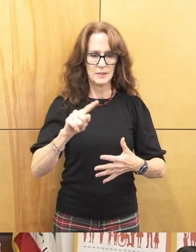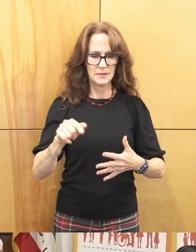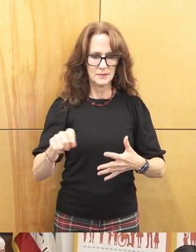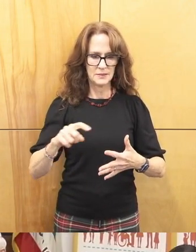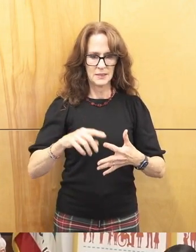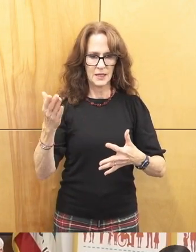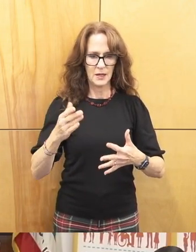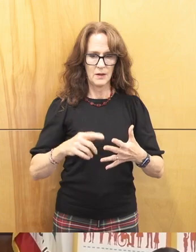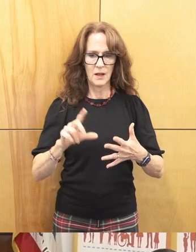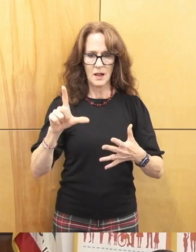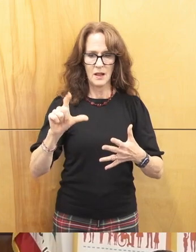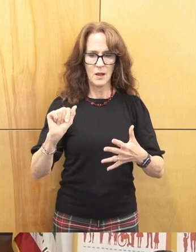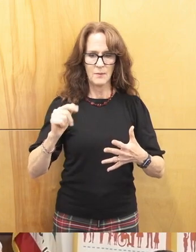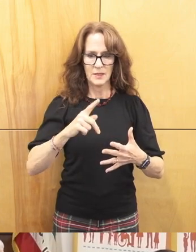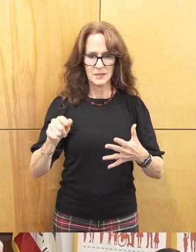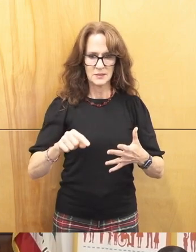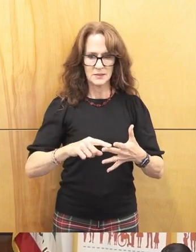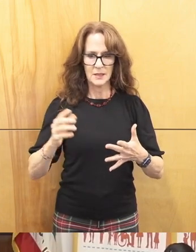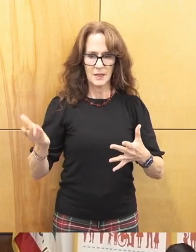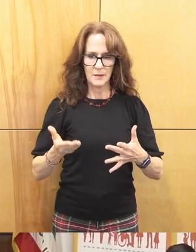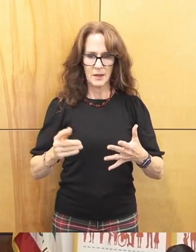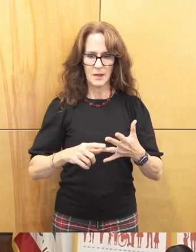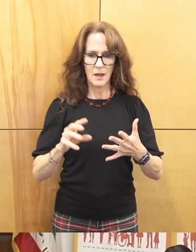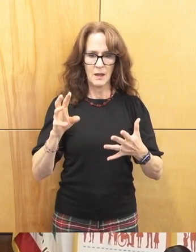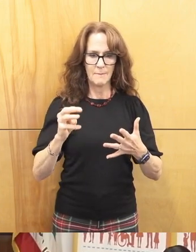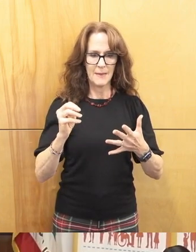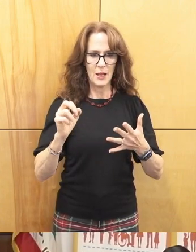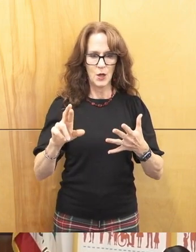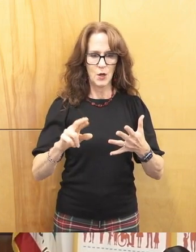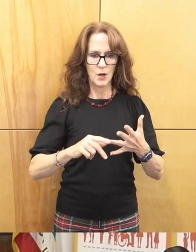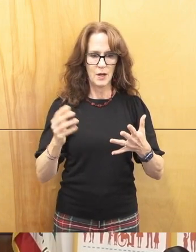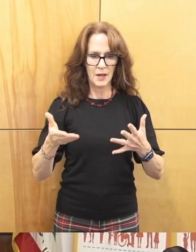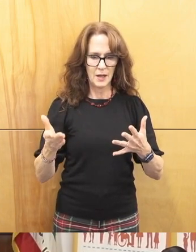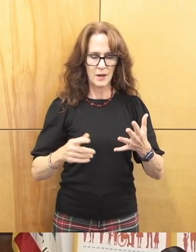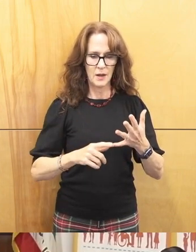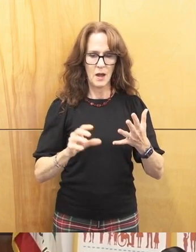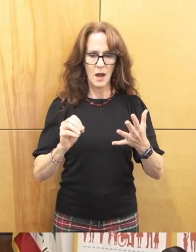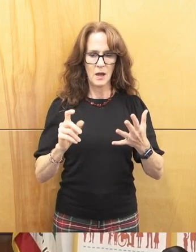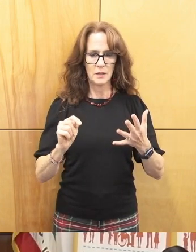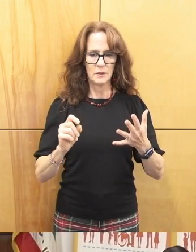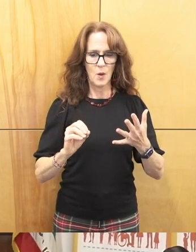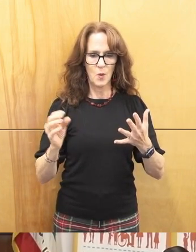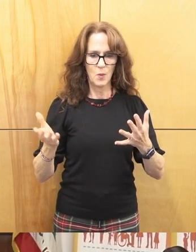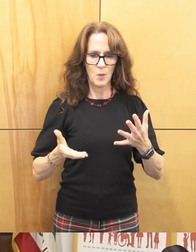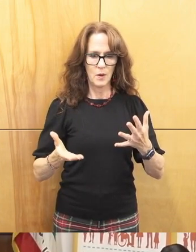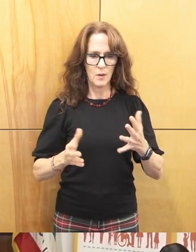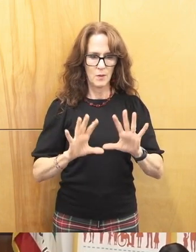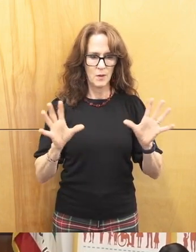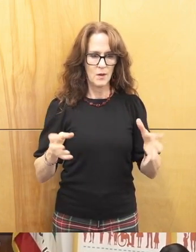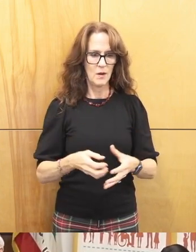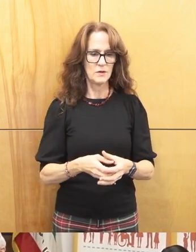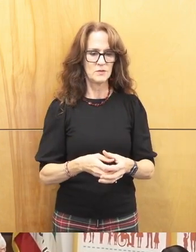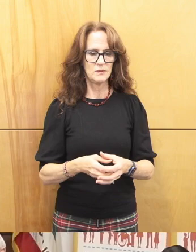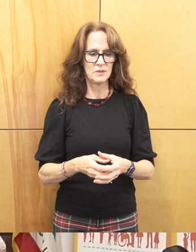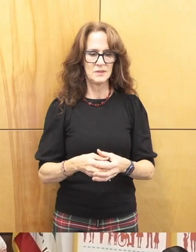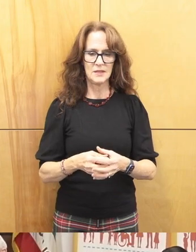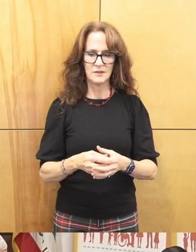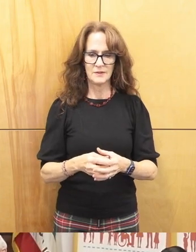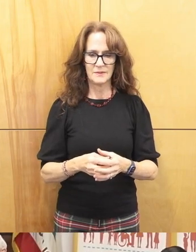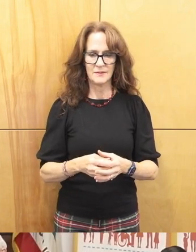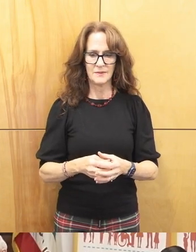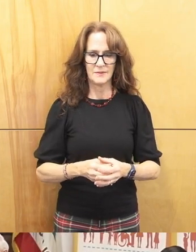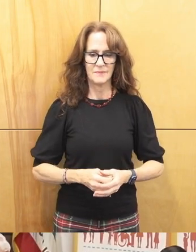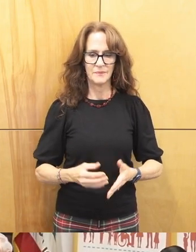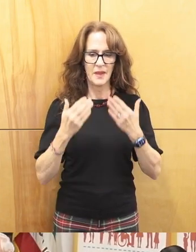Member Lopez? Present. Member Miller? Here. Member Otto? Here. We have a quorum.